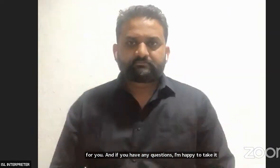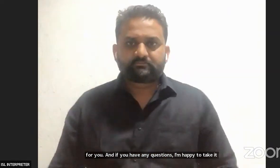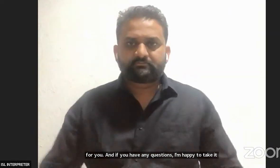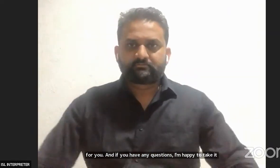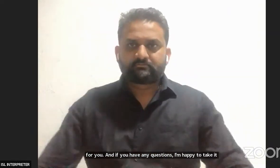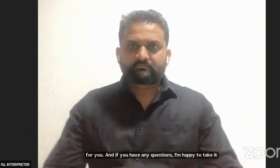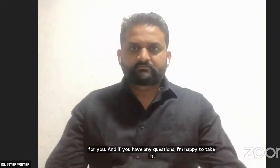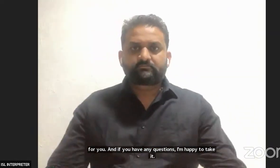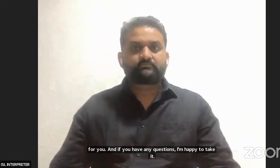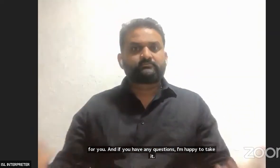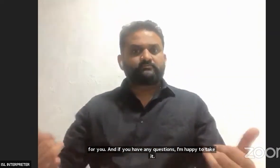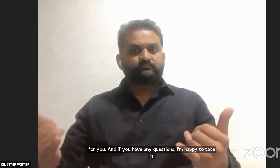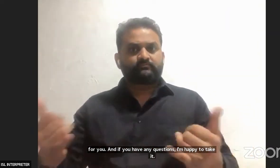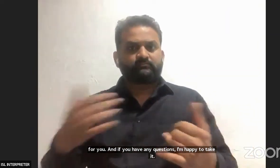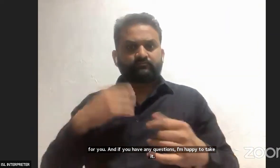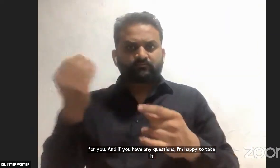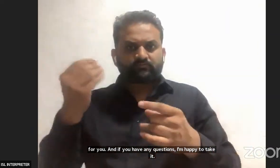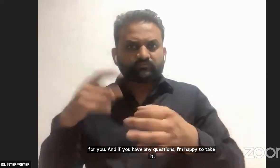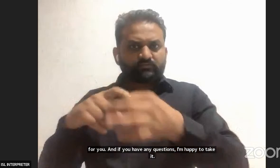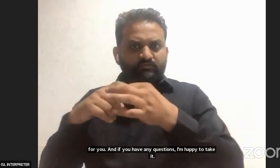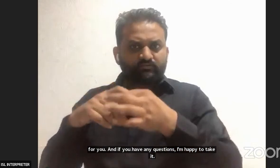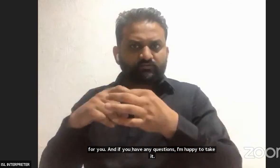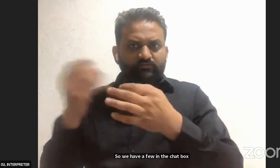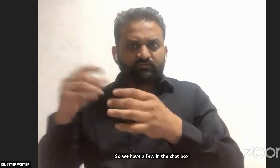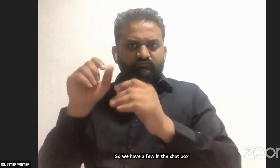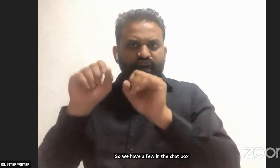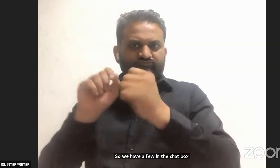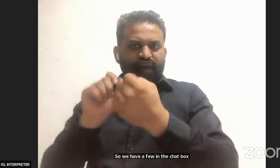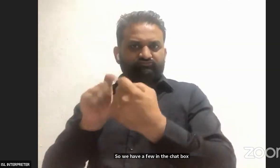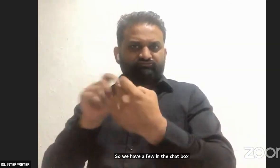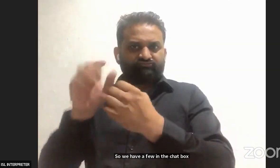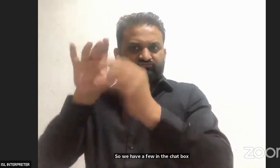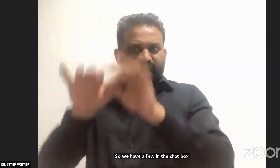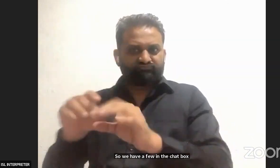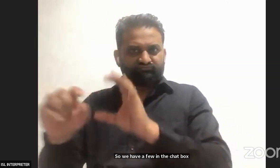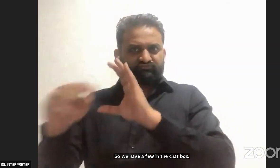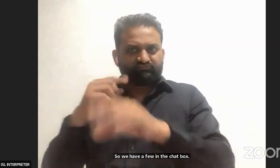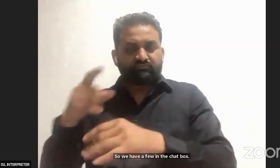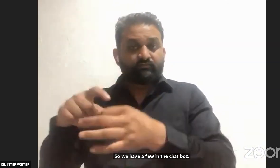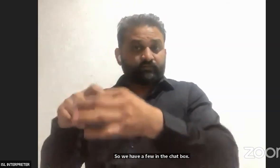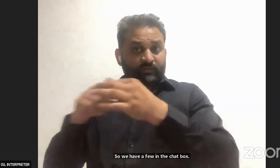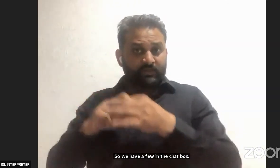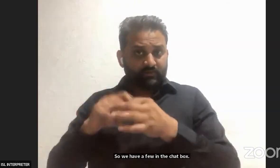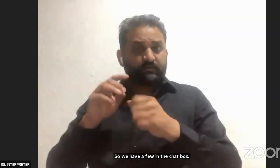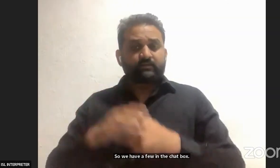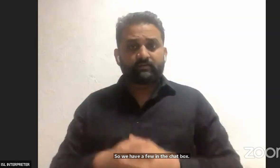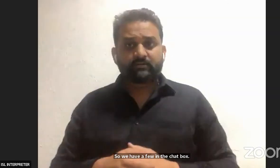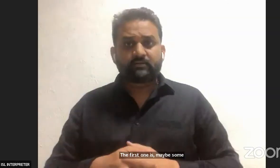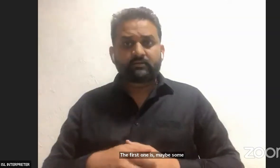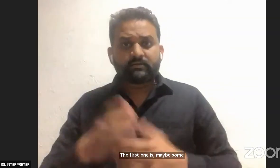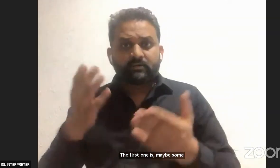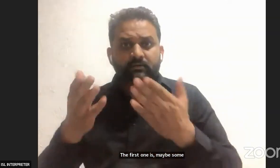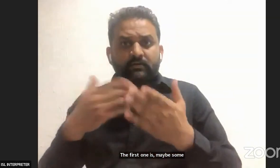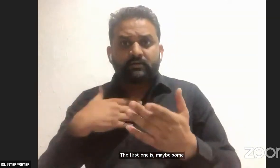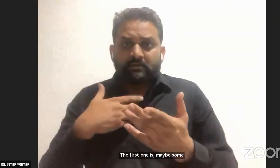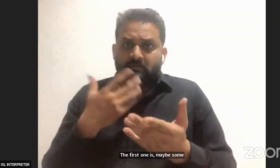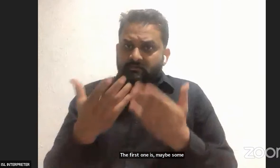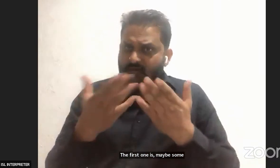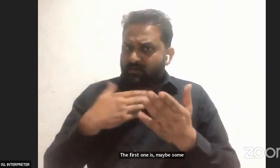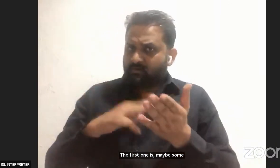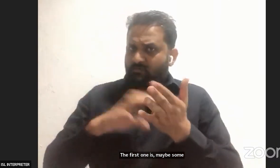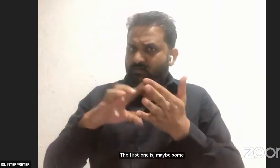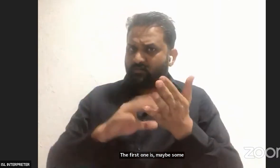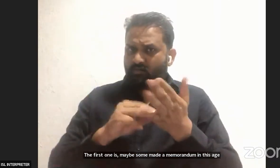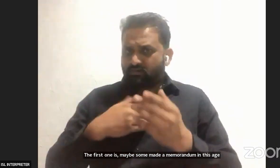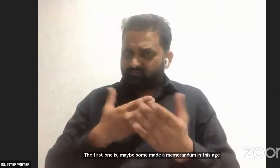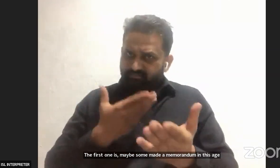So we have a few in the chat box. The first one is, may we submit our memorandum in this